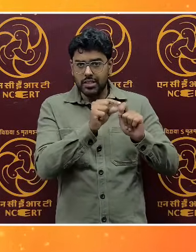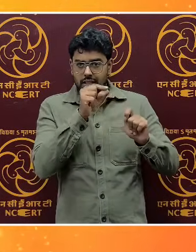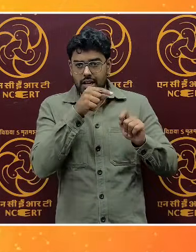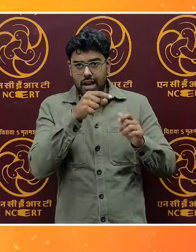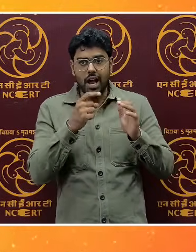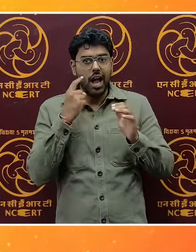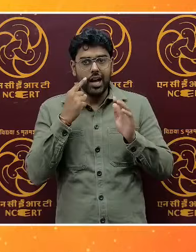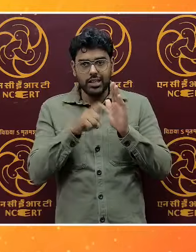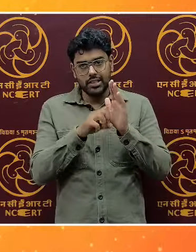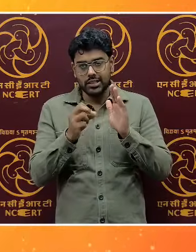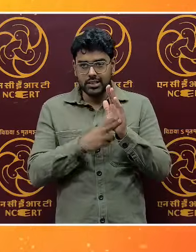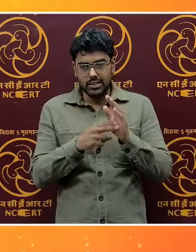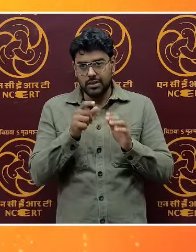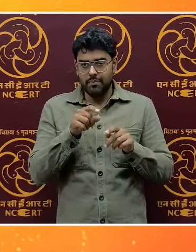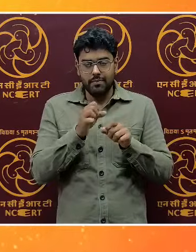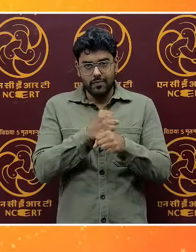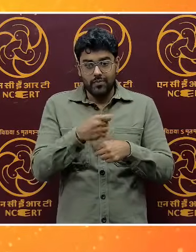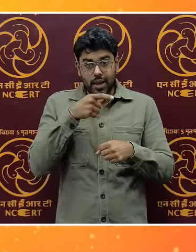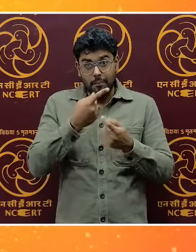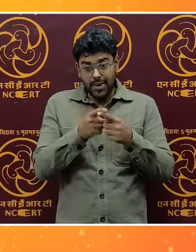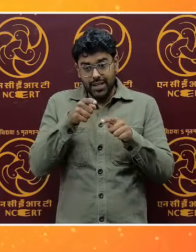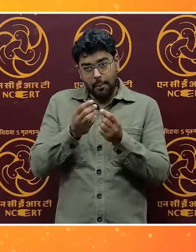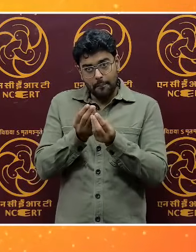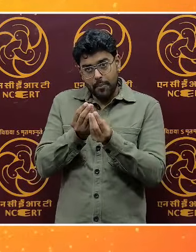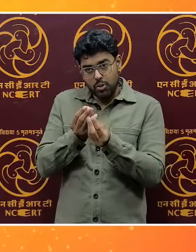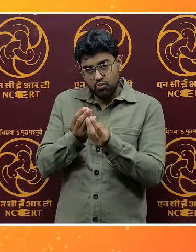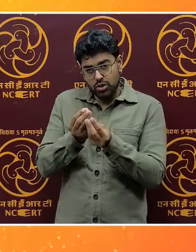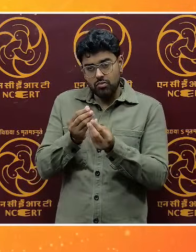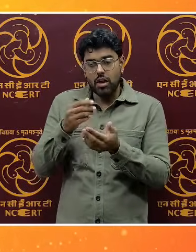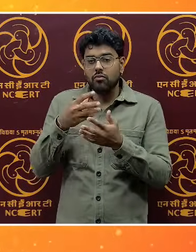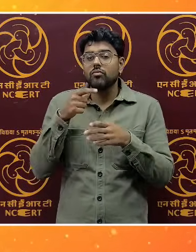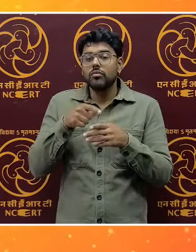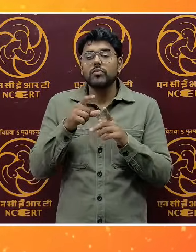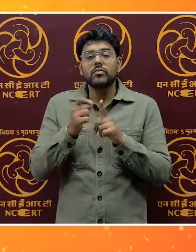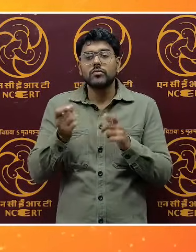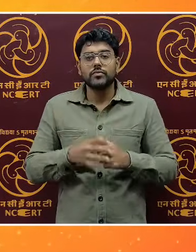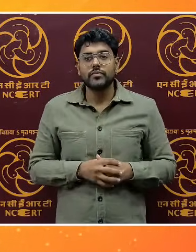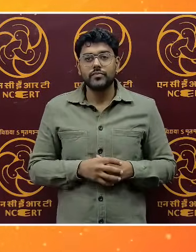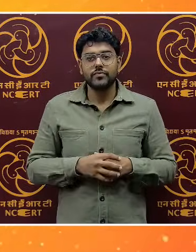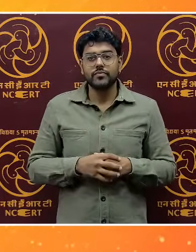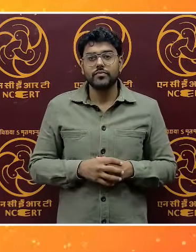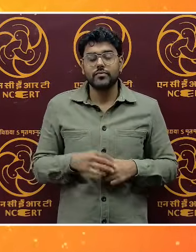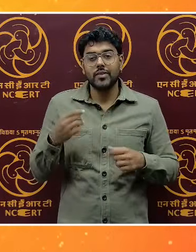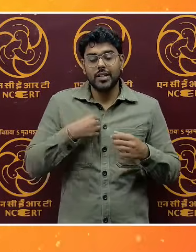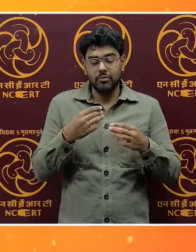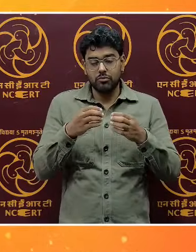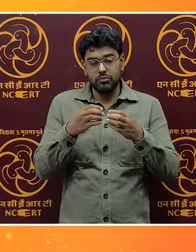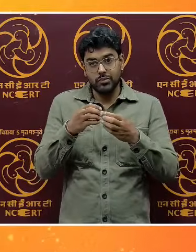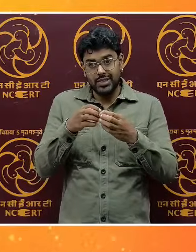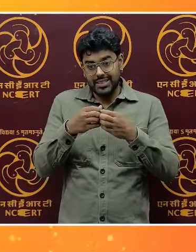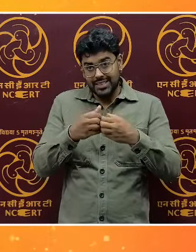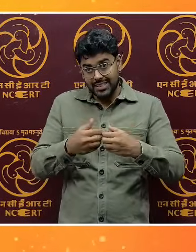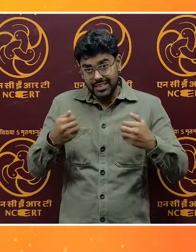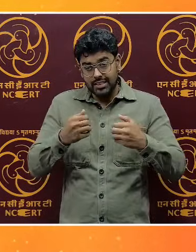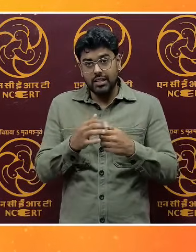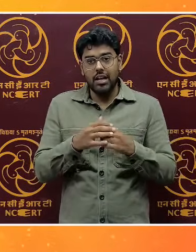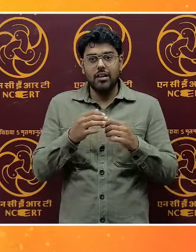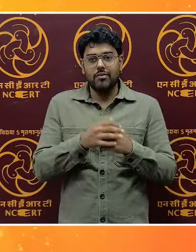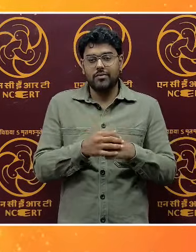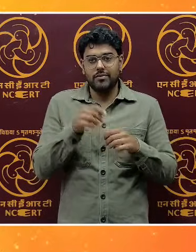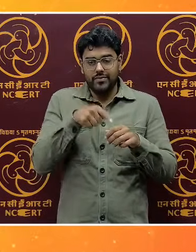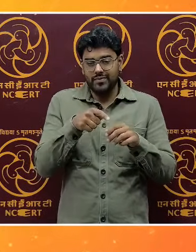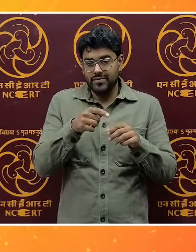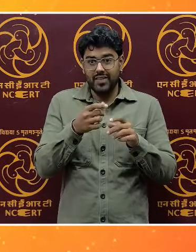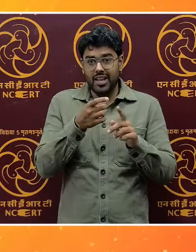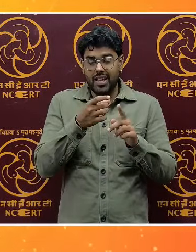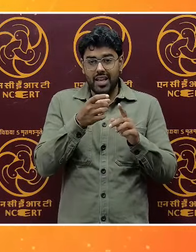irons. Now this is powdered form of iron, yes. Right. So what we have done in that, we have divided that say iron rod into